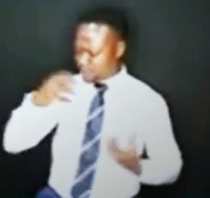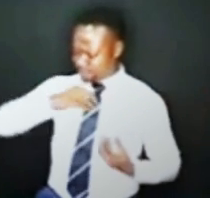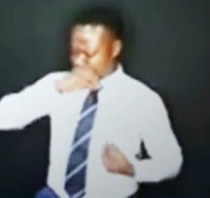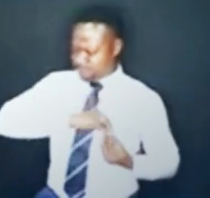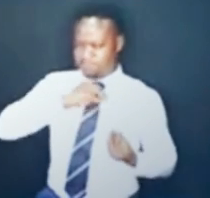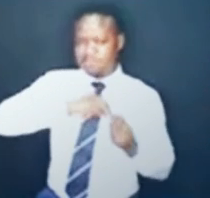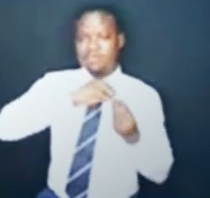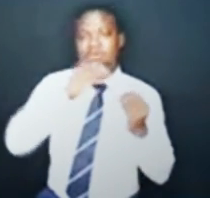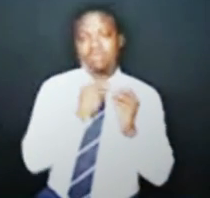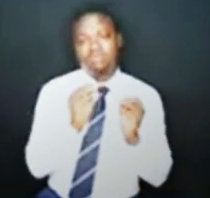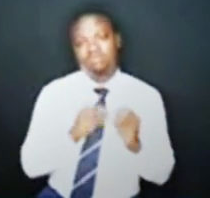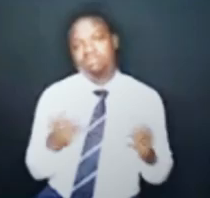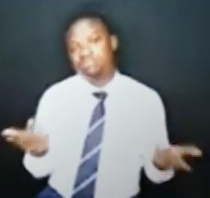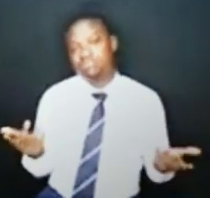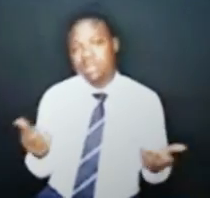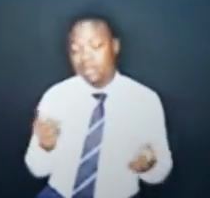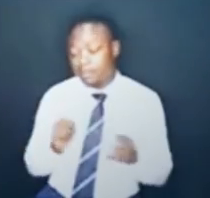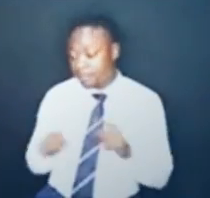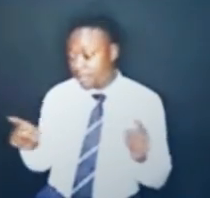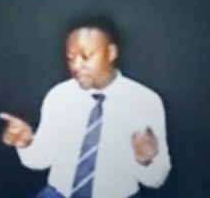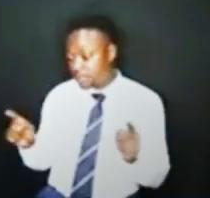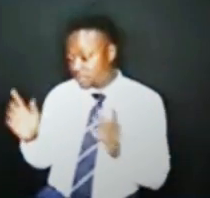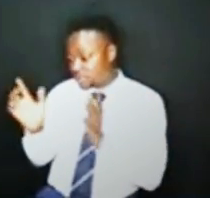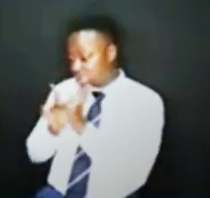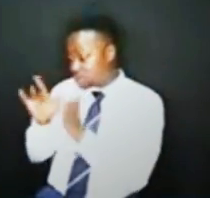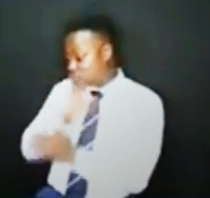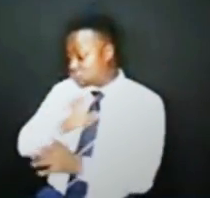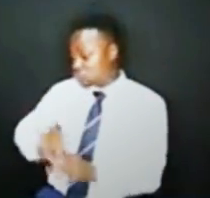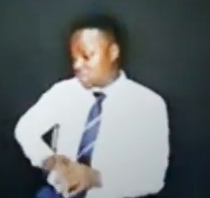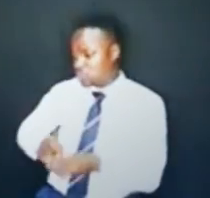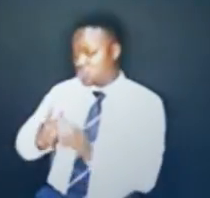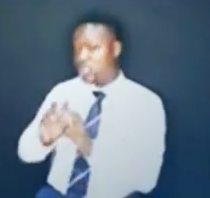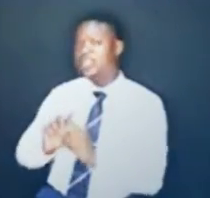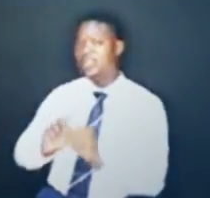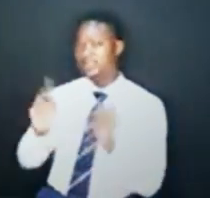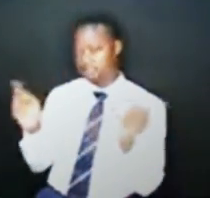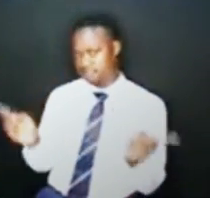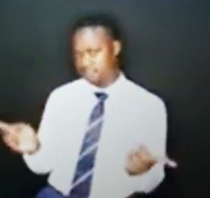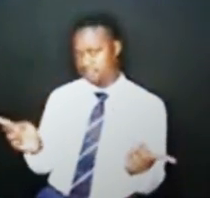the Master Jesus was different. Now